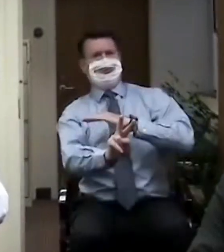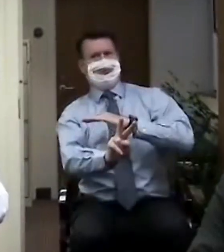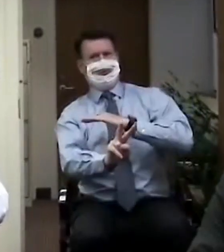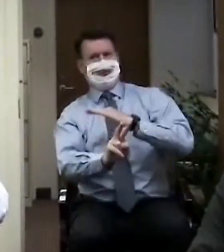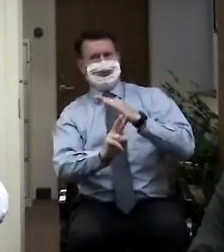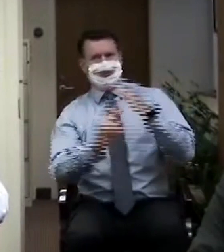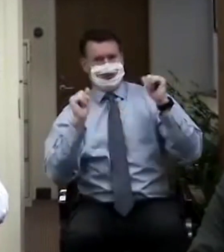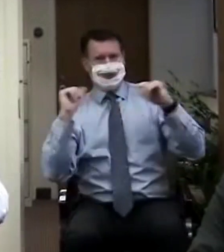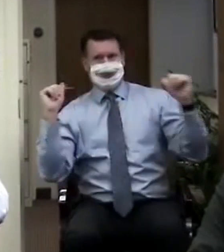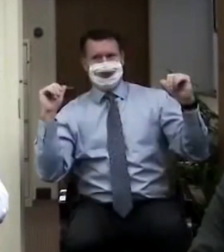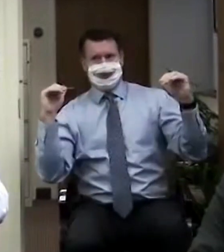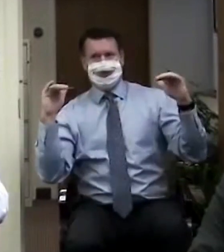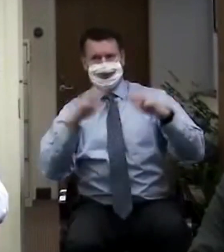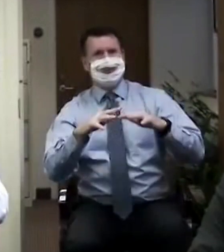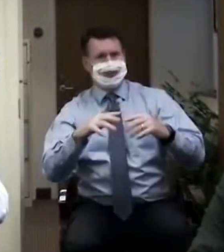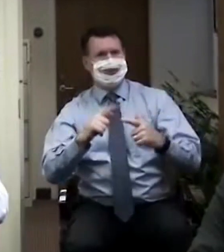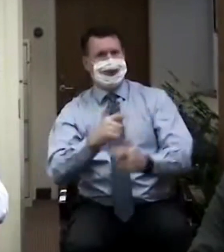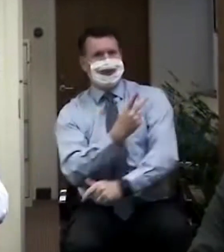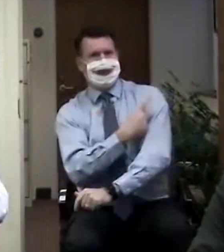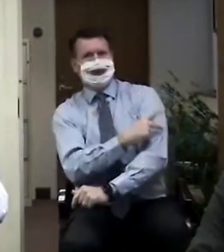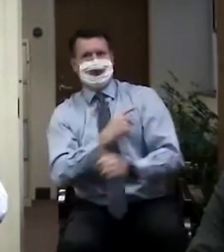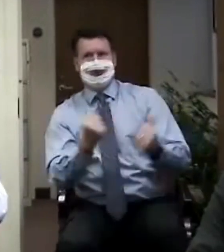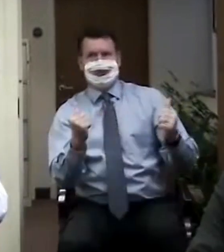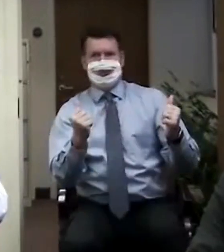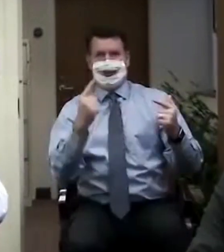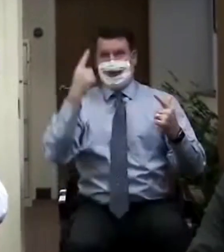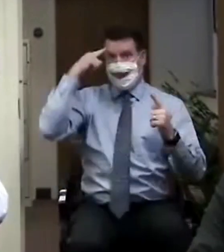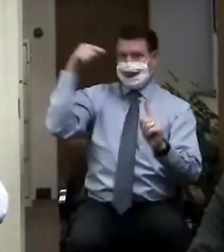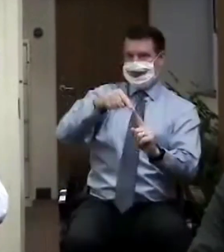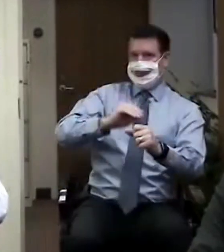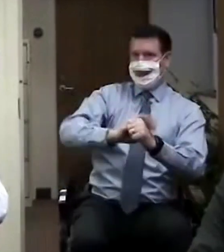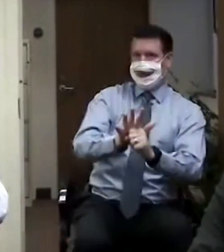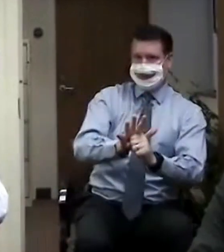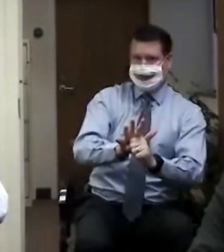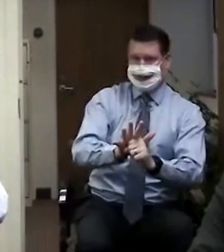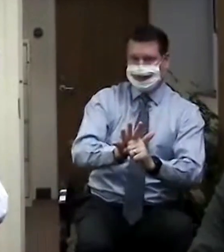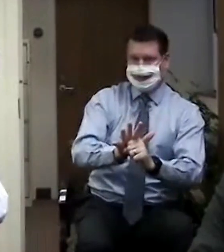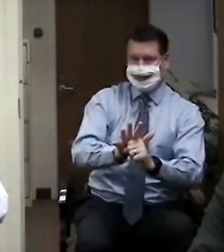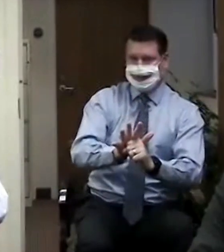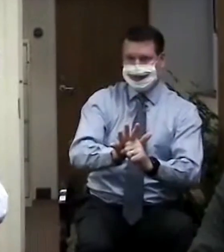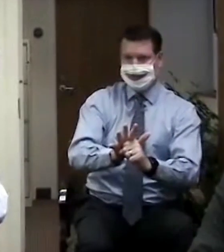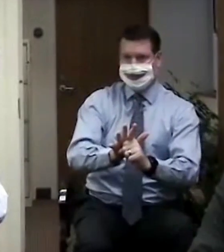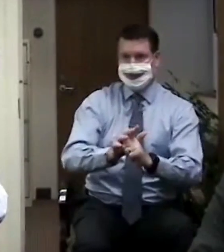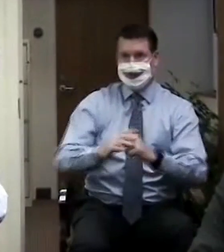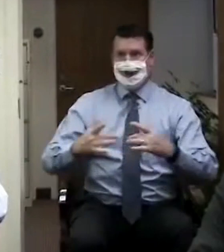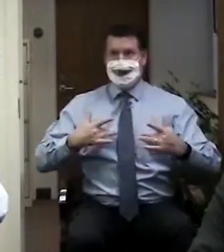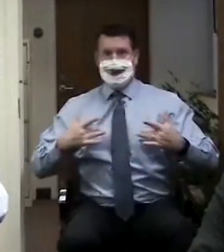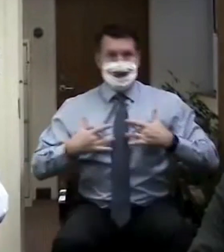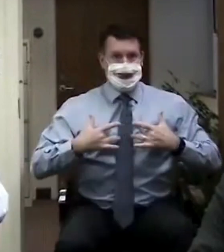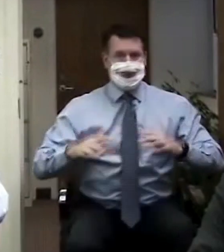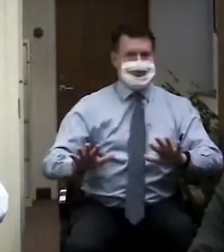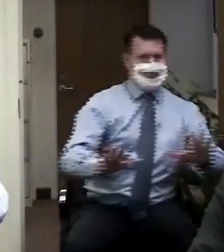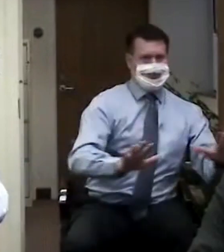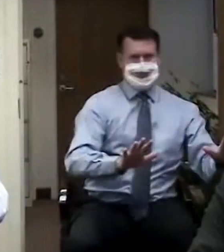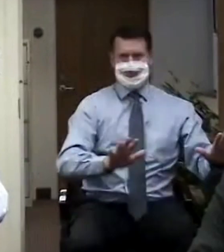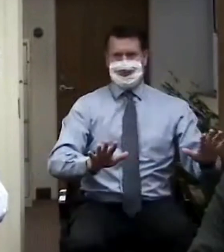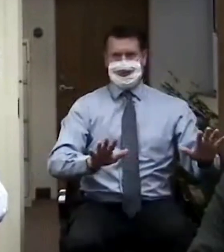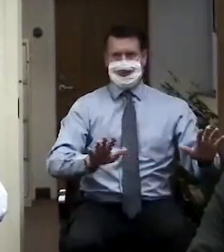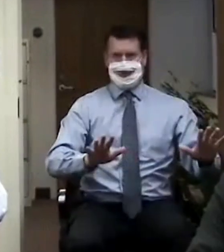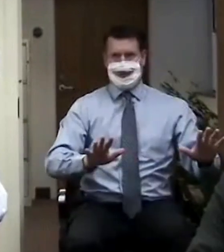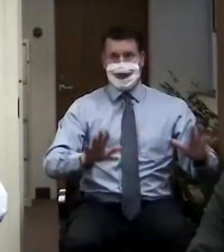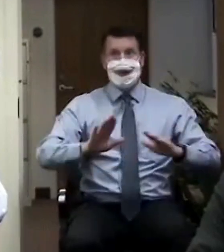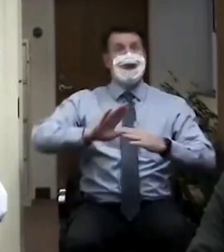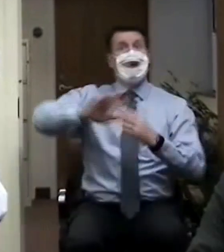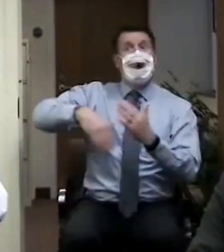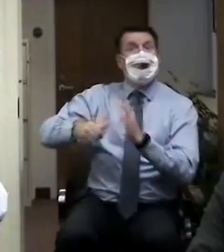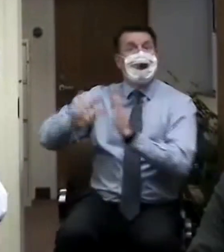that surge, we took the elective step of holding non-essential surgeries, clinic visits,